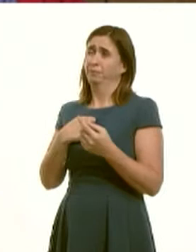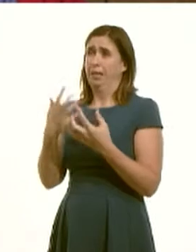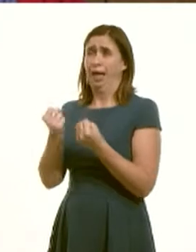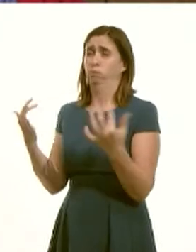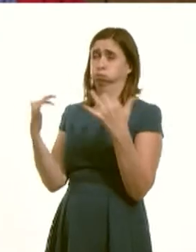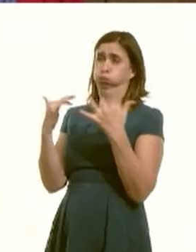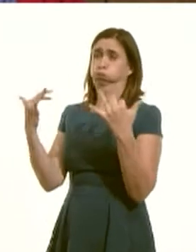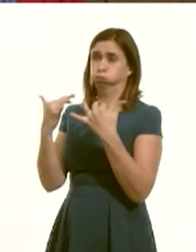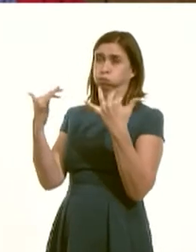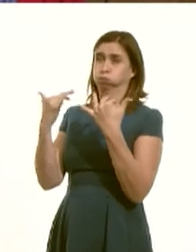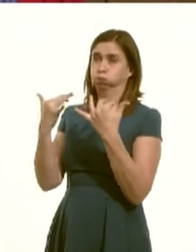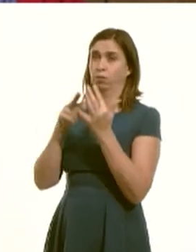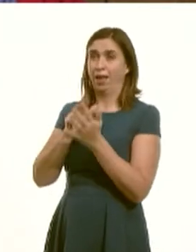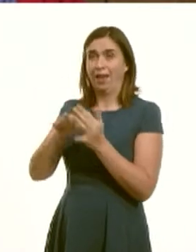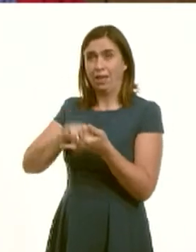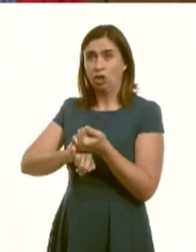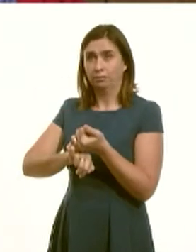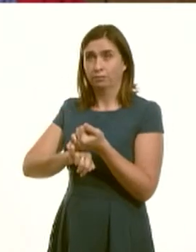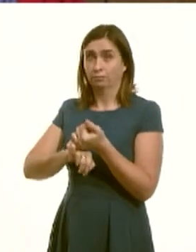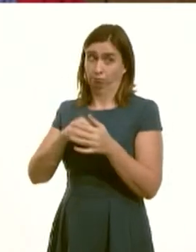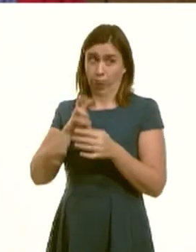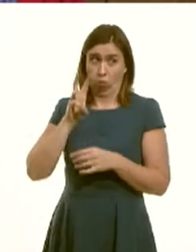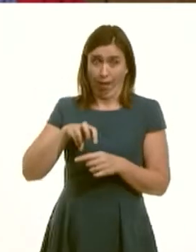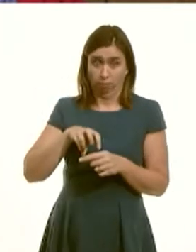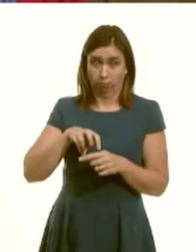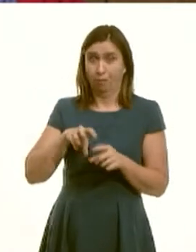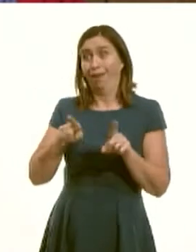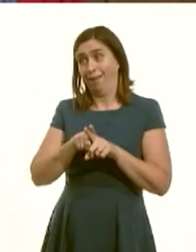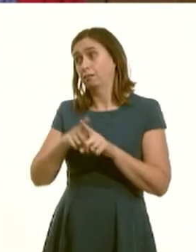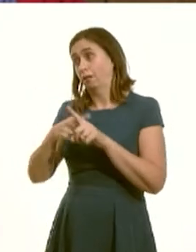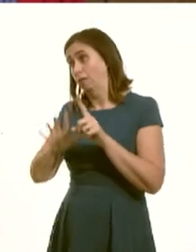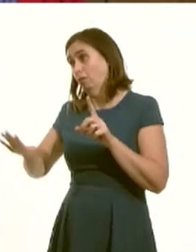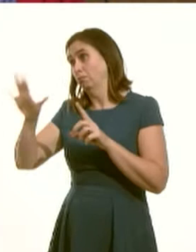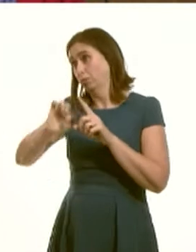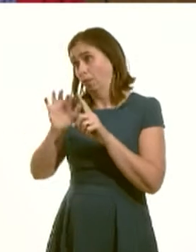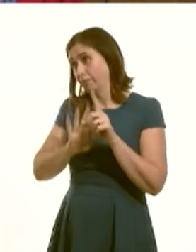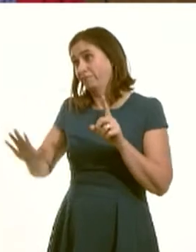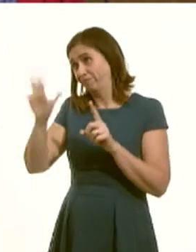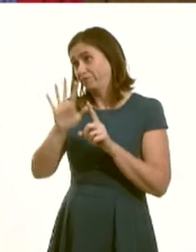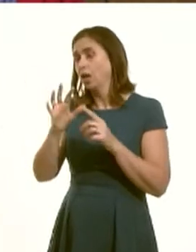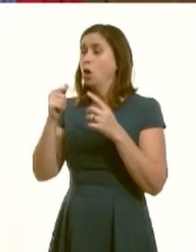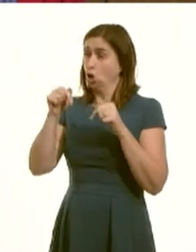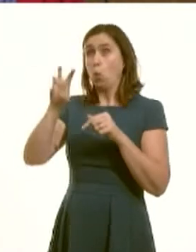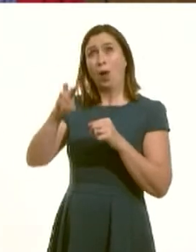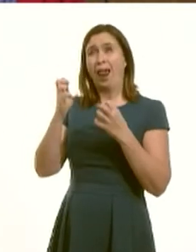not entirely true just of Wales, of course, but nevertheless, it is something we face. We have a higher proportion of older people.